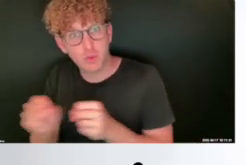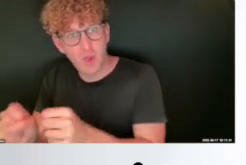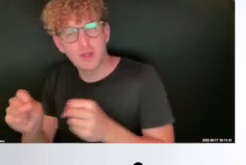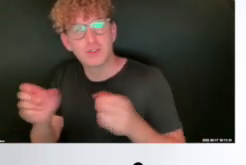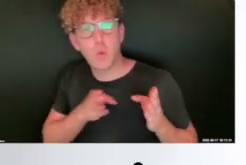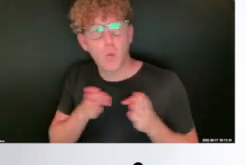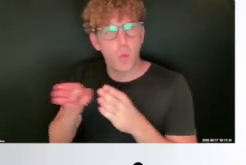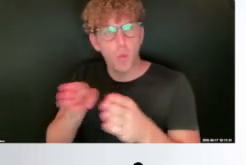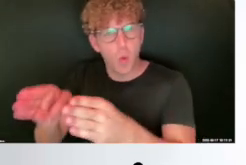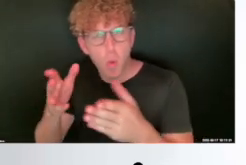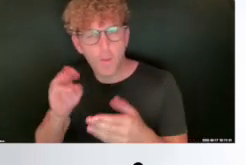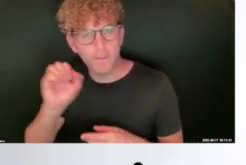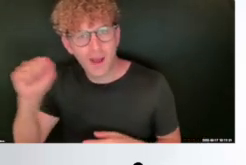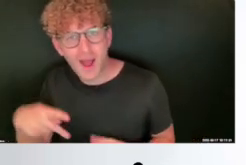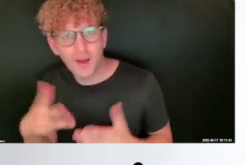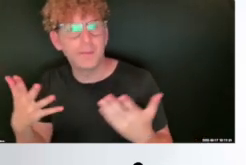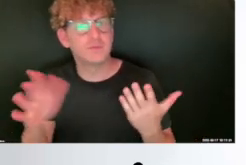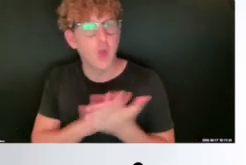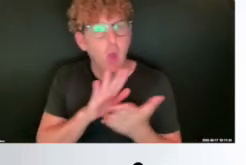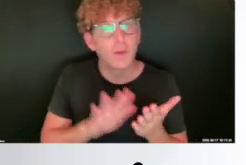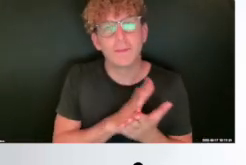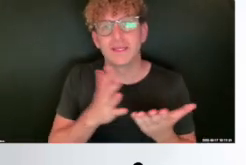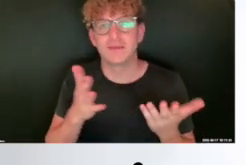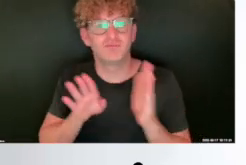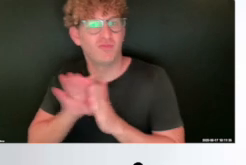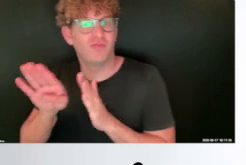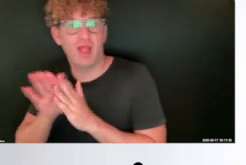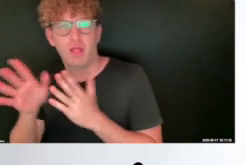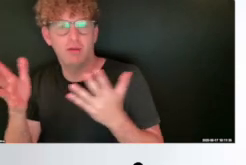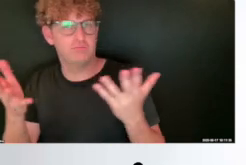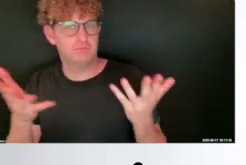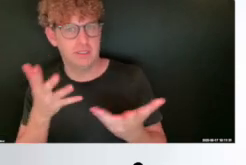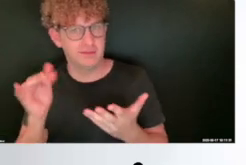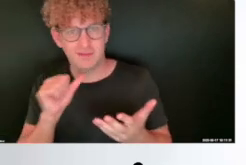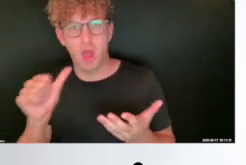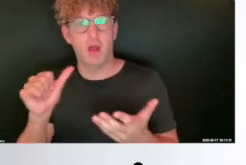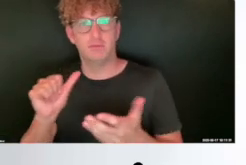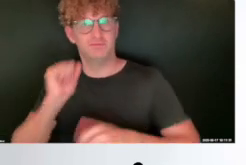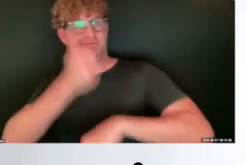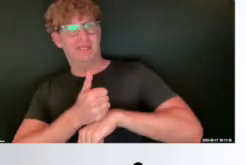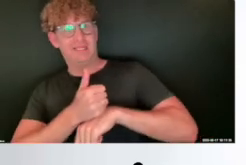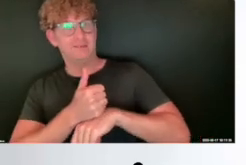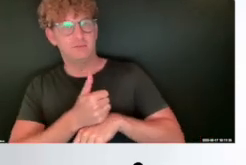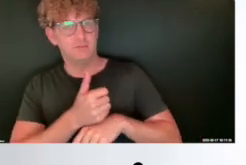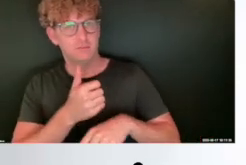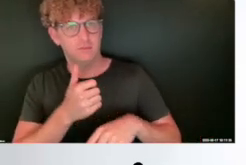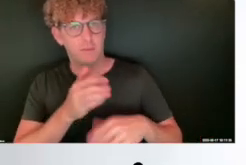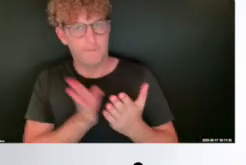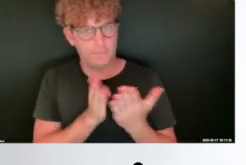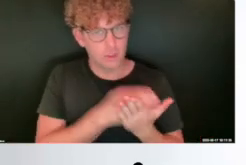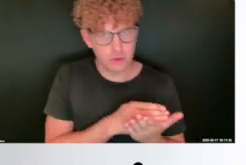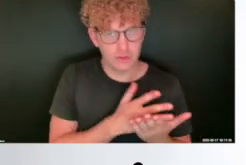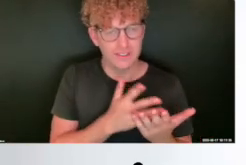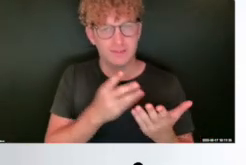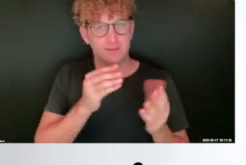as being the necessary levels and placements of investments in the future to meet our longer term